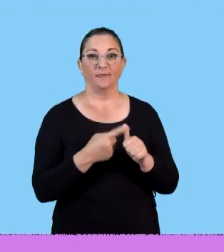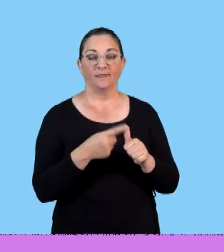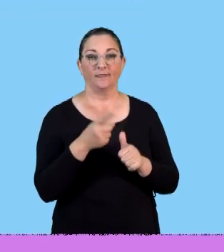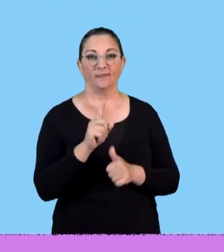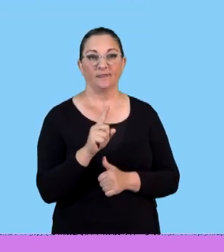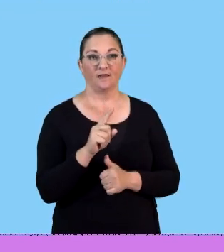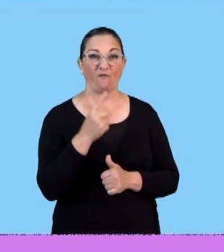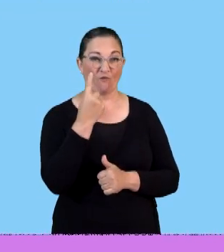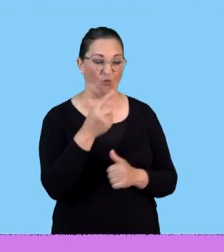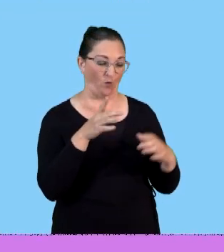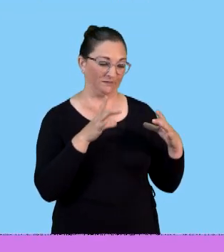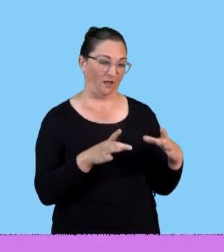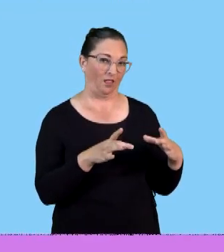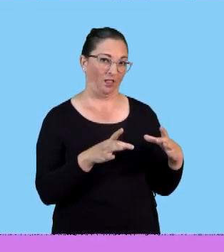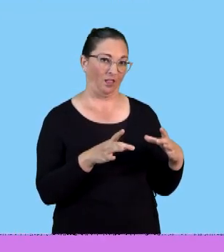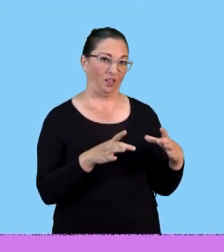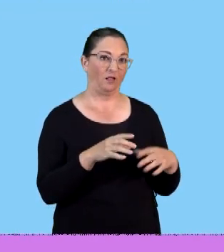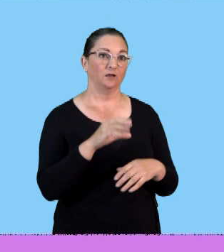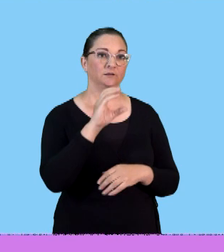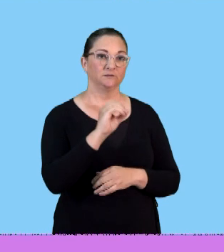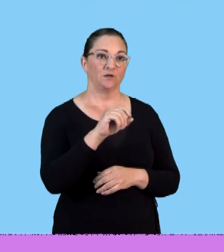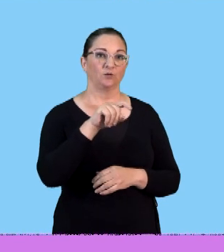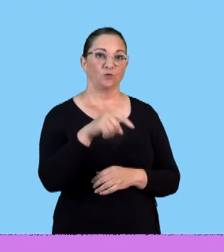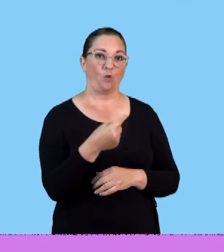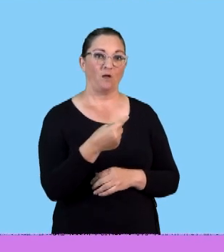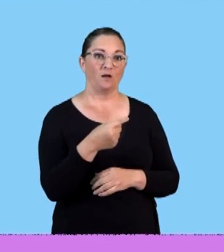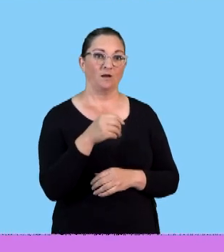us area per tile of